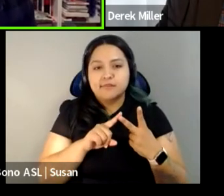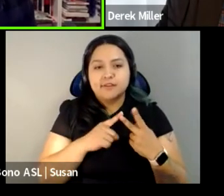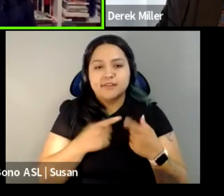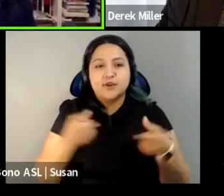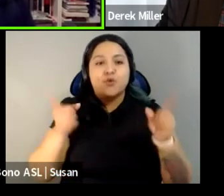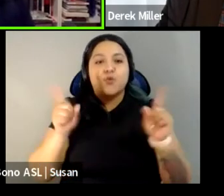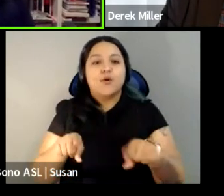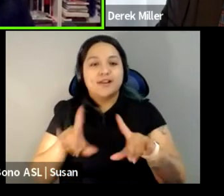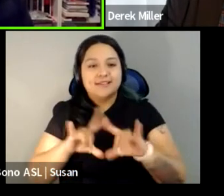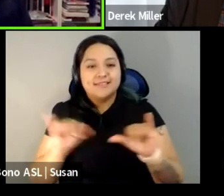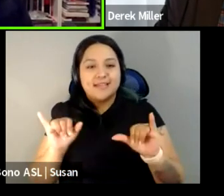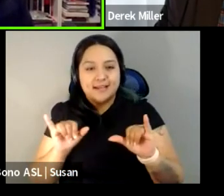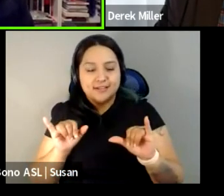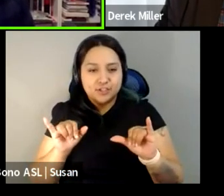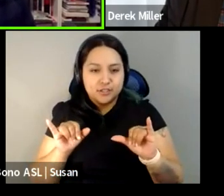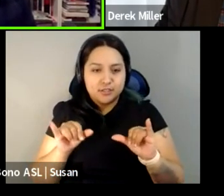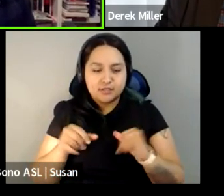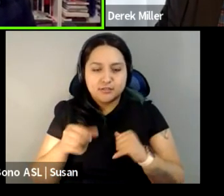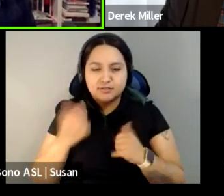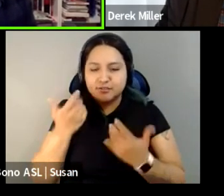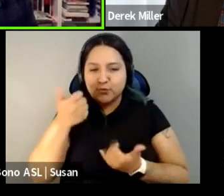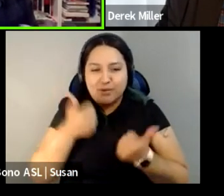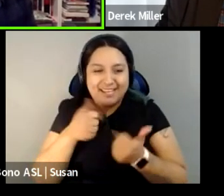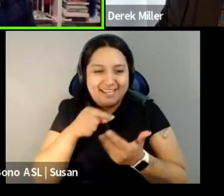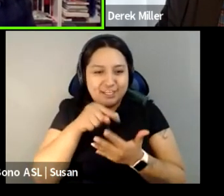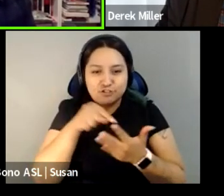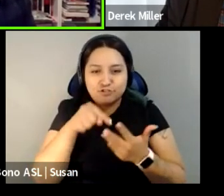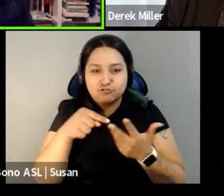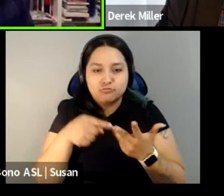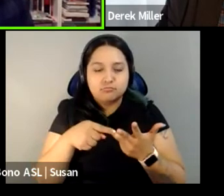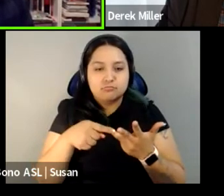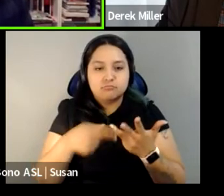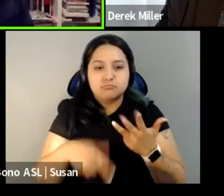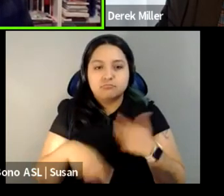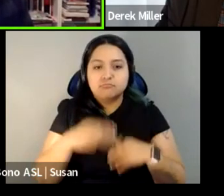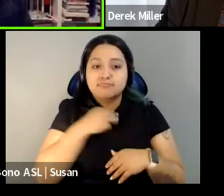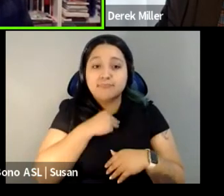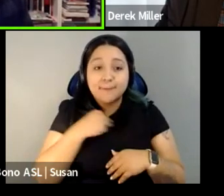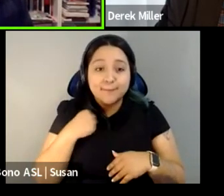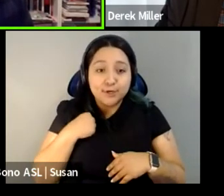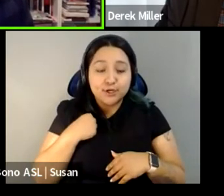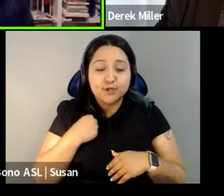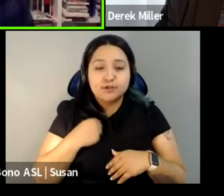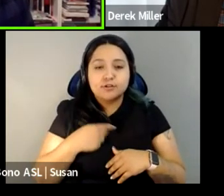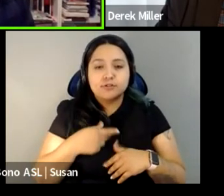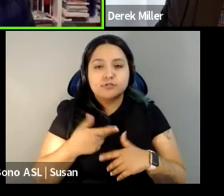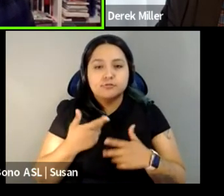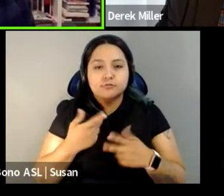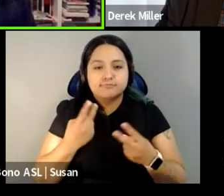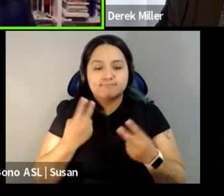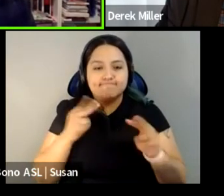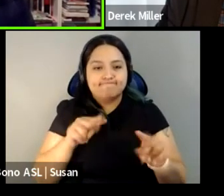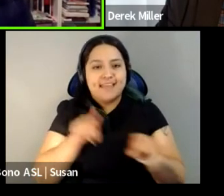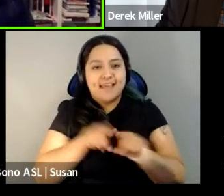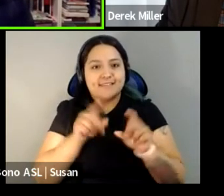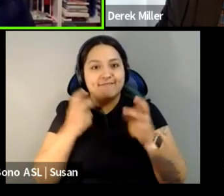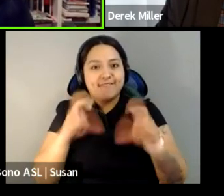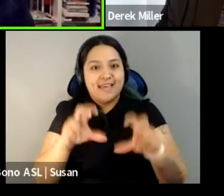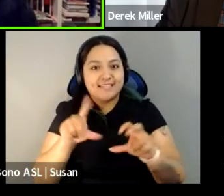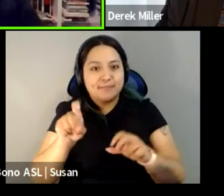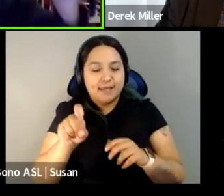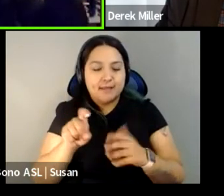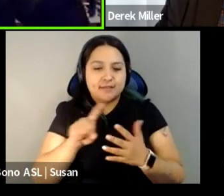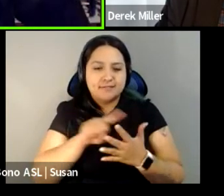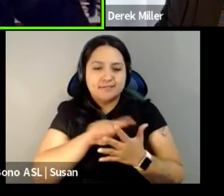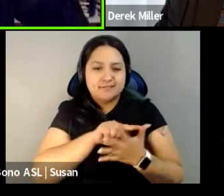Was it the guild's efficiency? Was it the members' started seeing it as an investment? I guess the answer is the